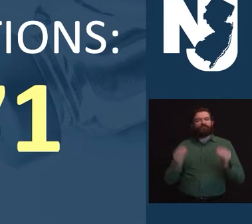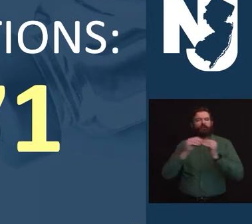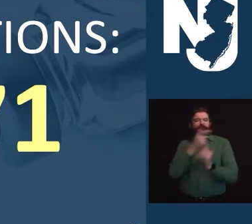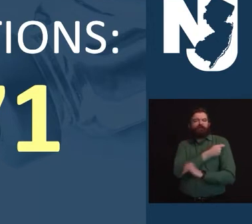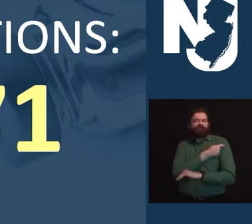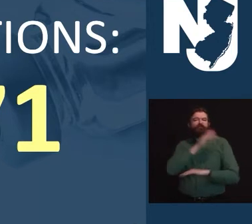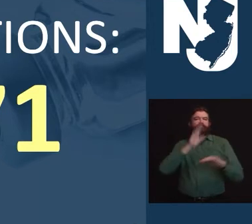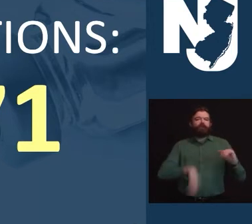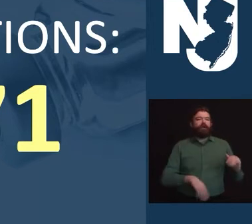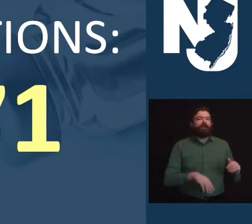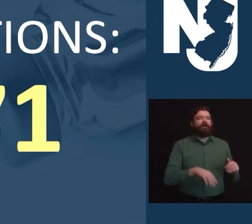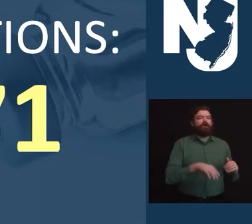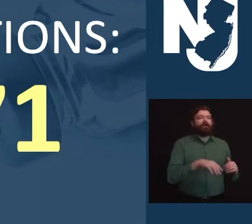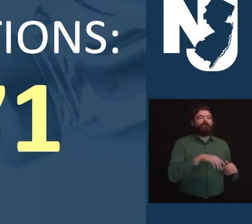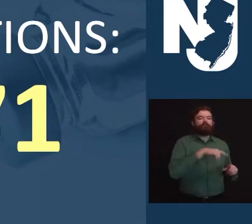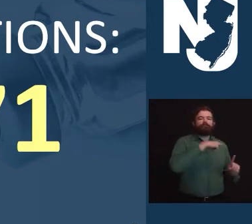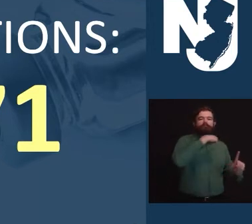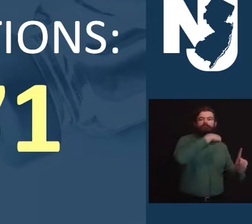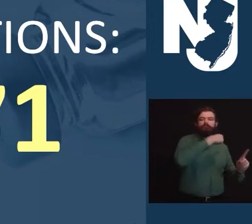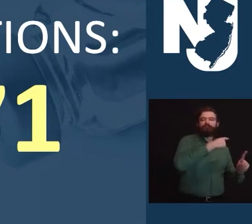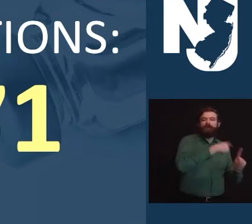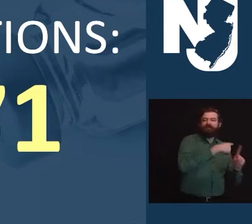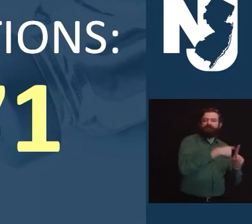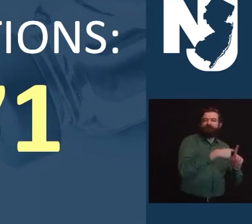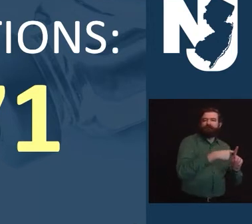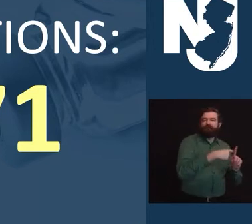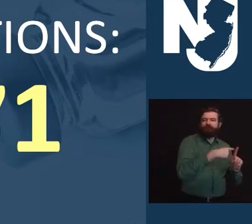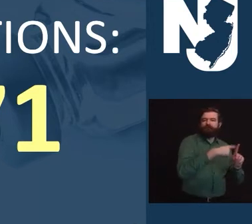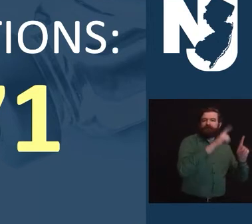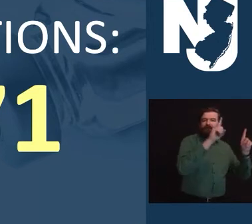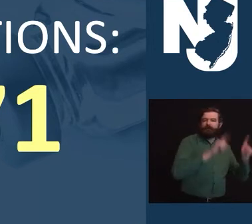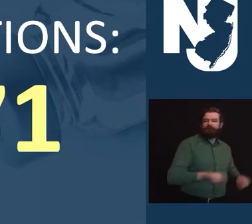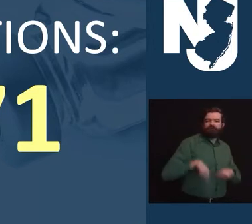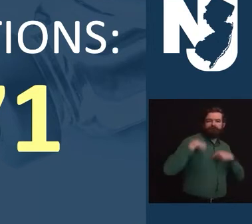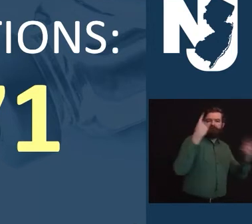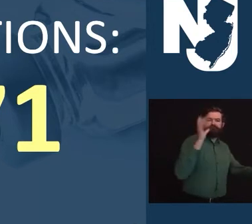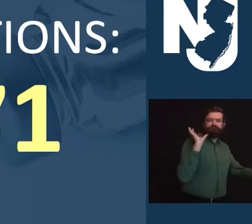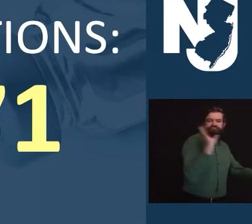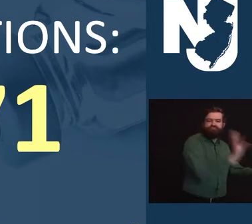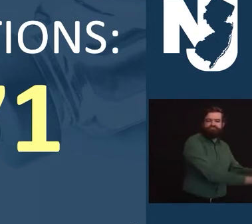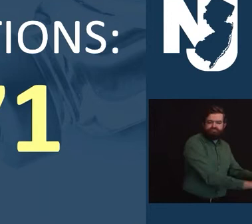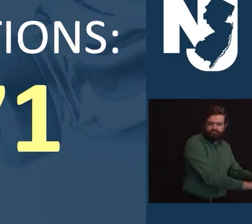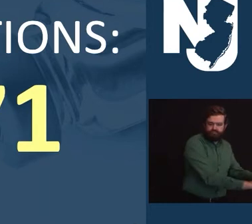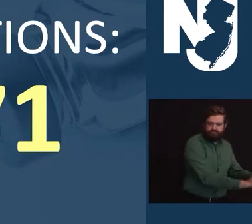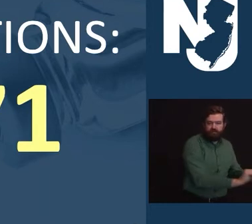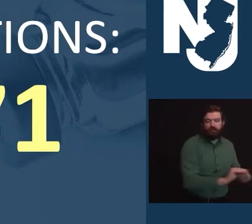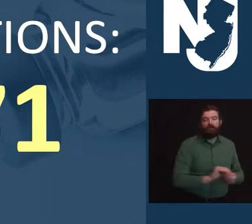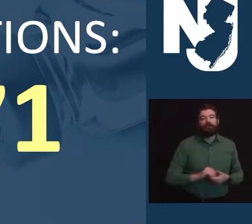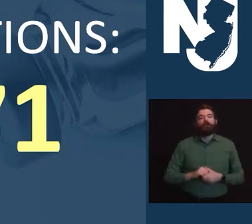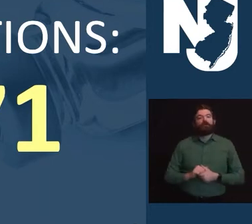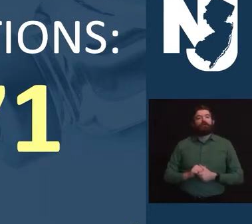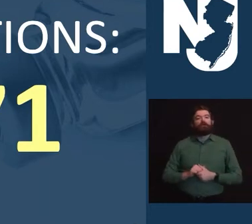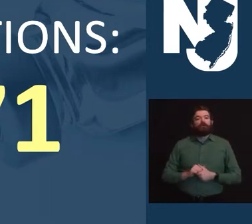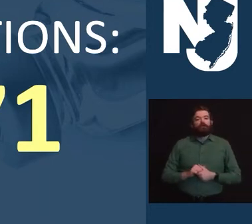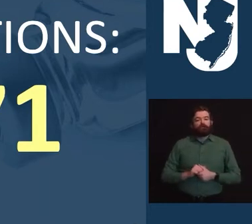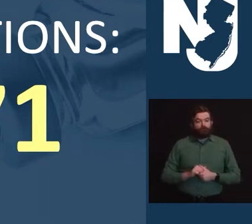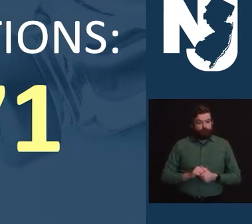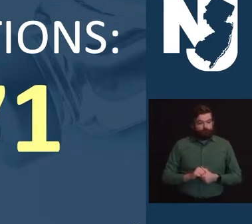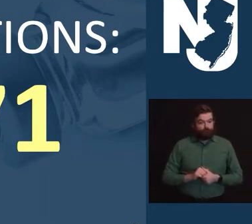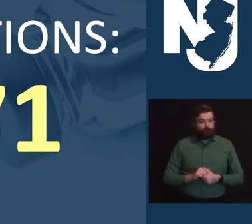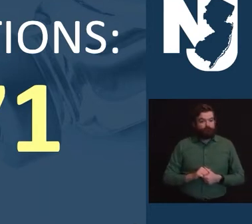more vaccinations daily than we are recording new cases. And God willing, that gap only